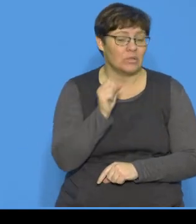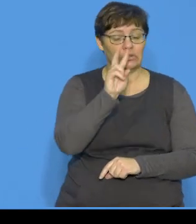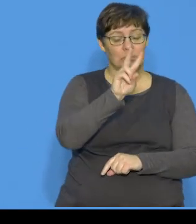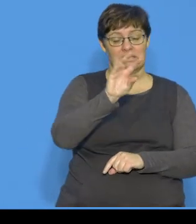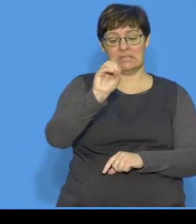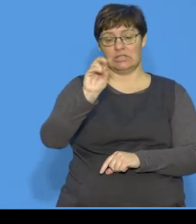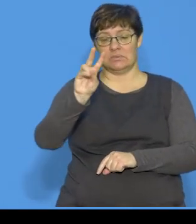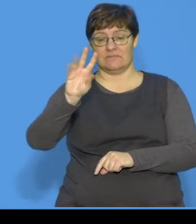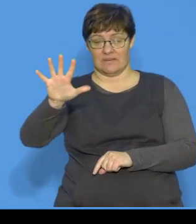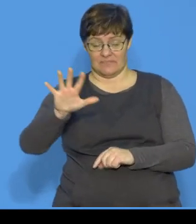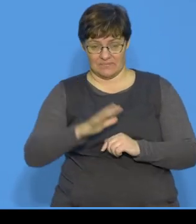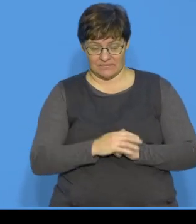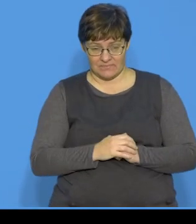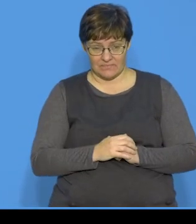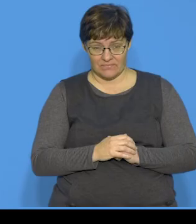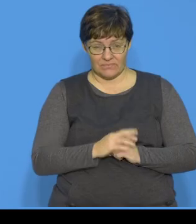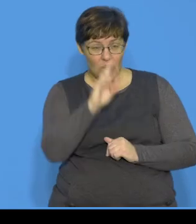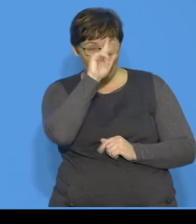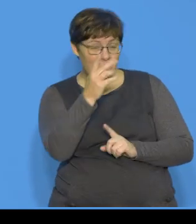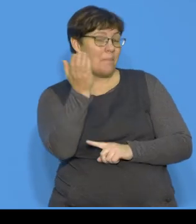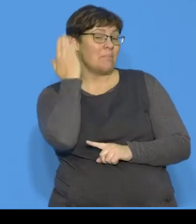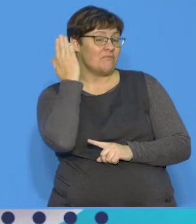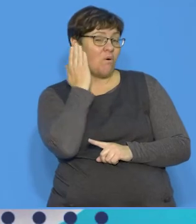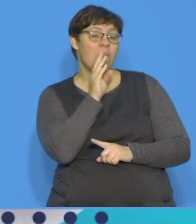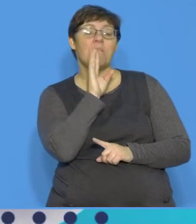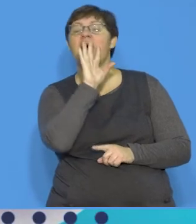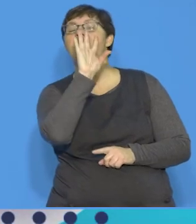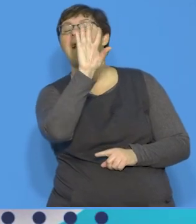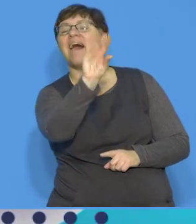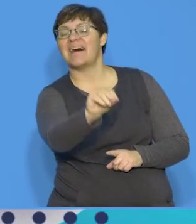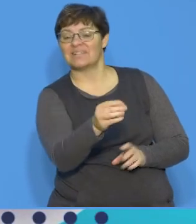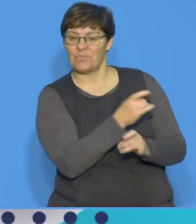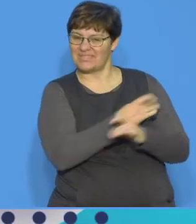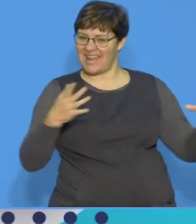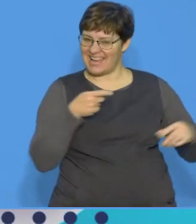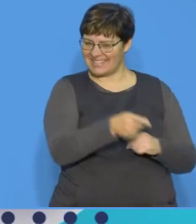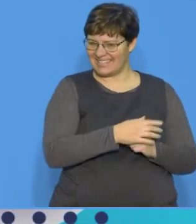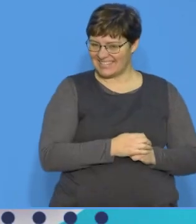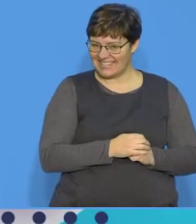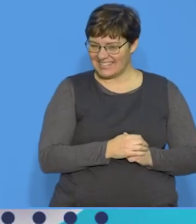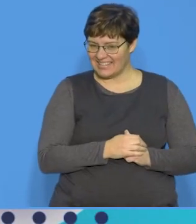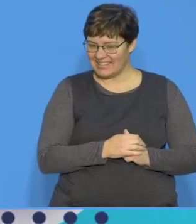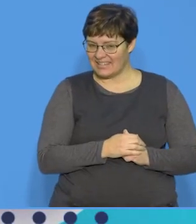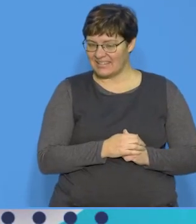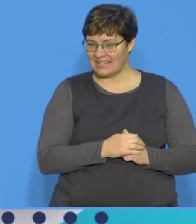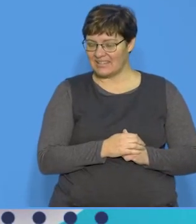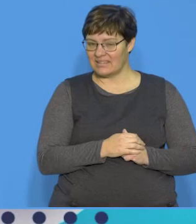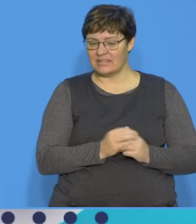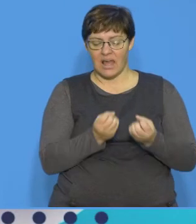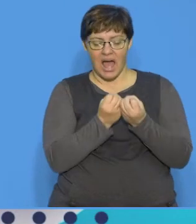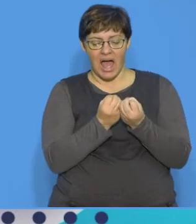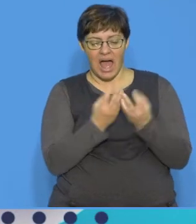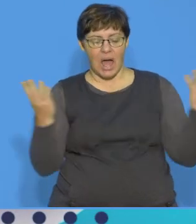2025. So remember what I told you or asked you at the beginning of this lesson. How